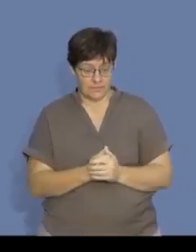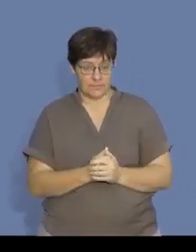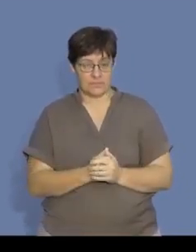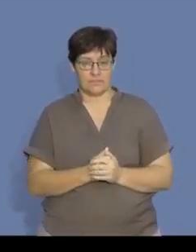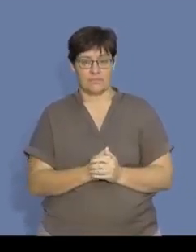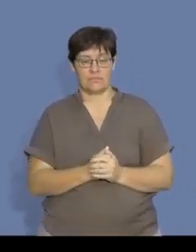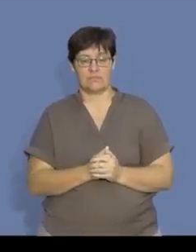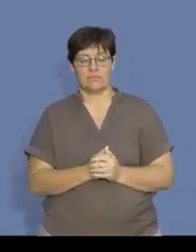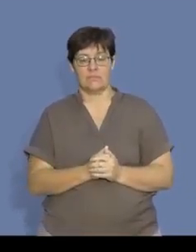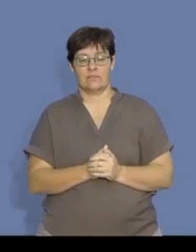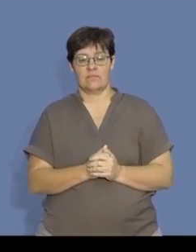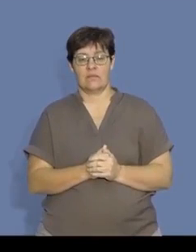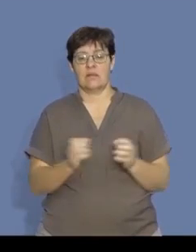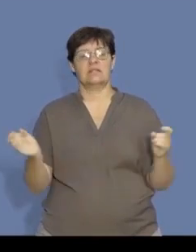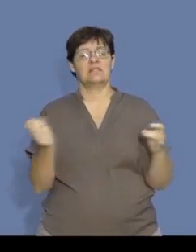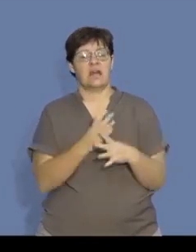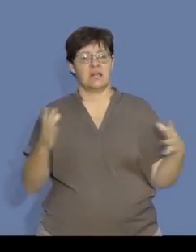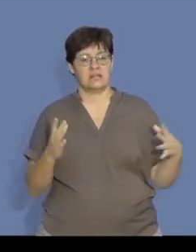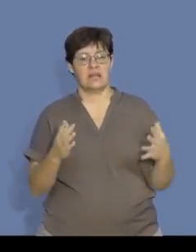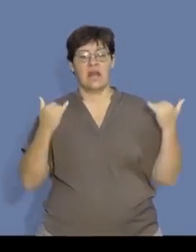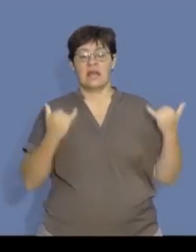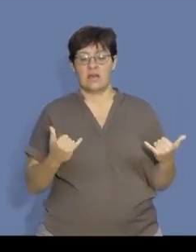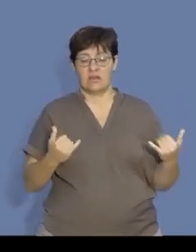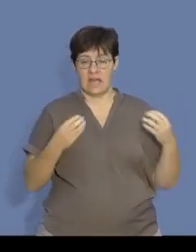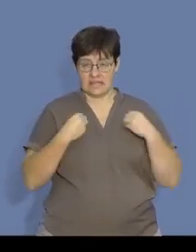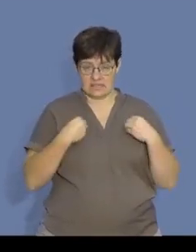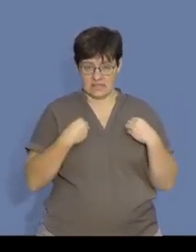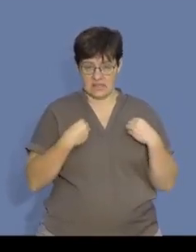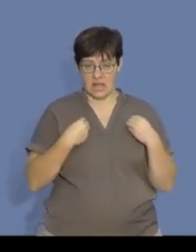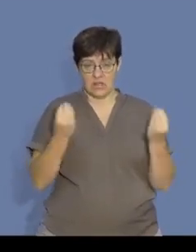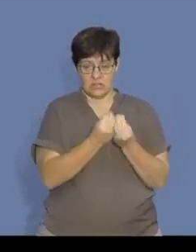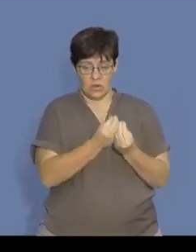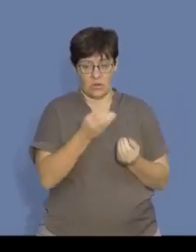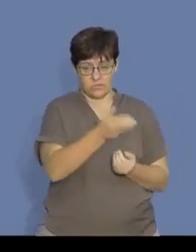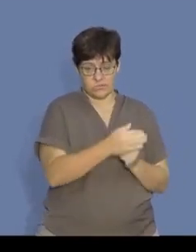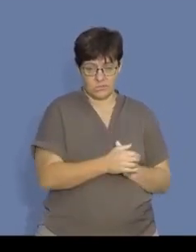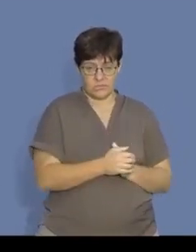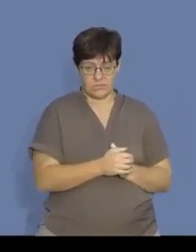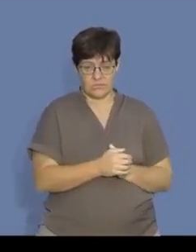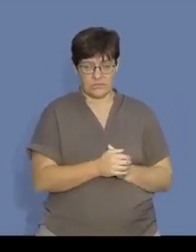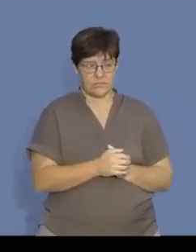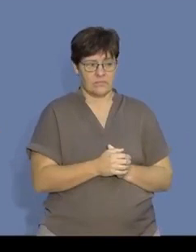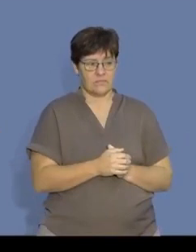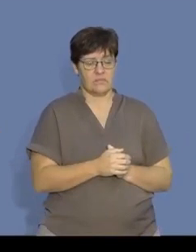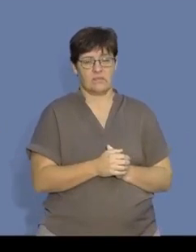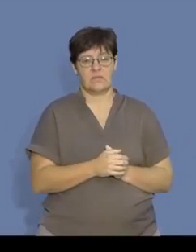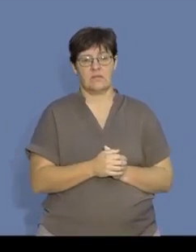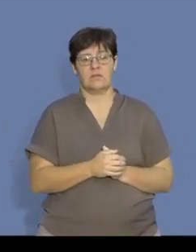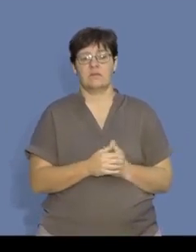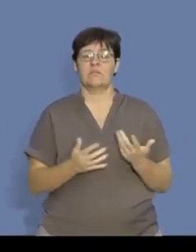Okay. Right, so we're going to start off with current assets with stock. What is the